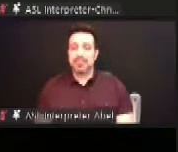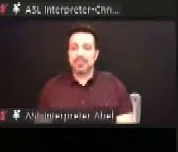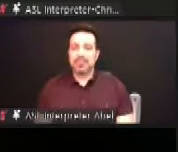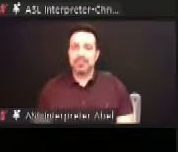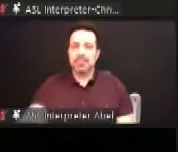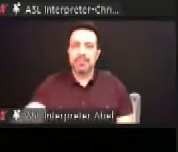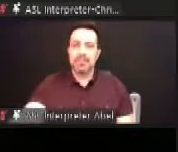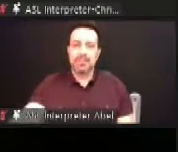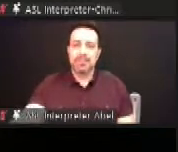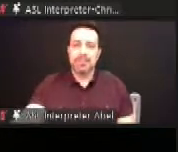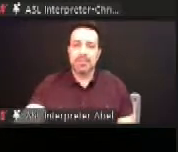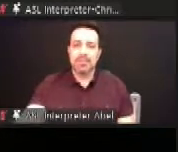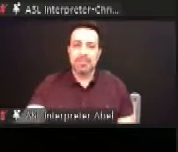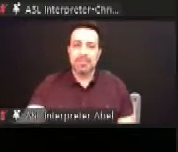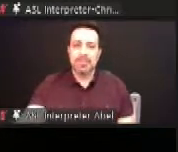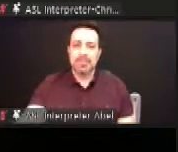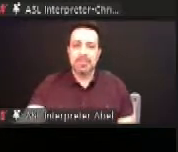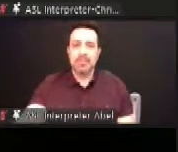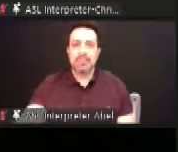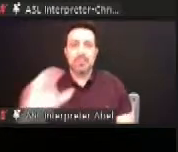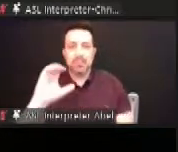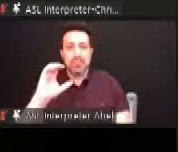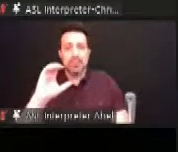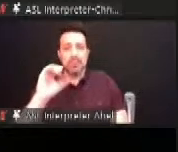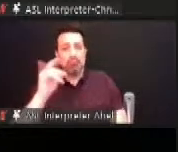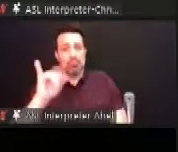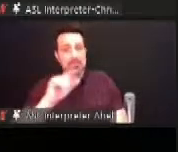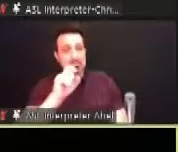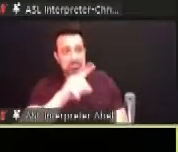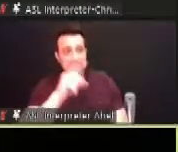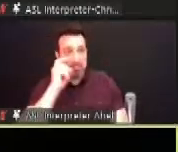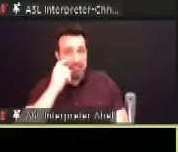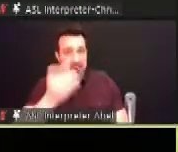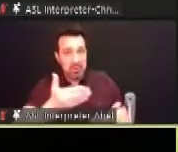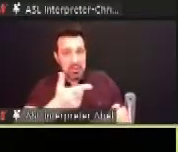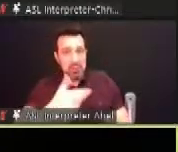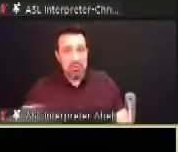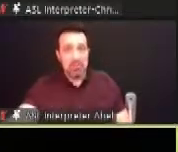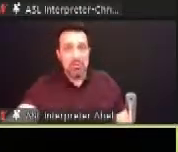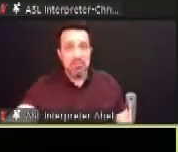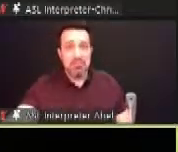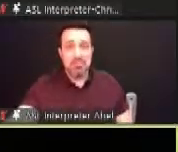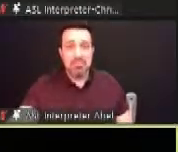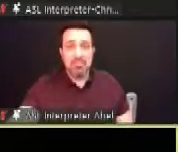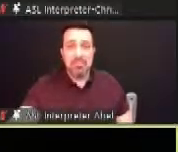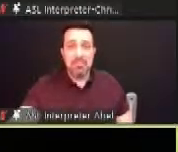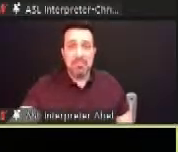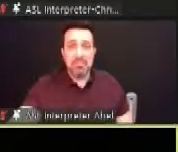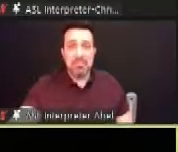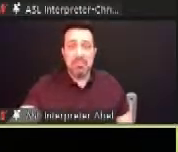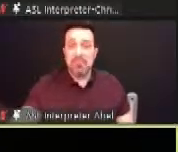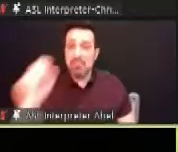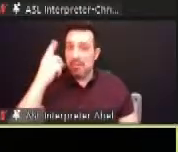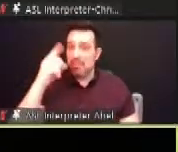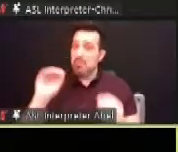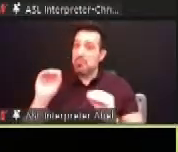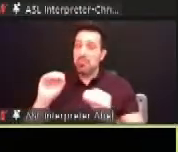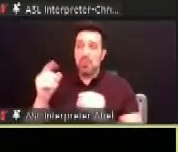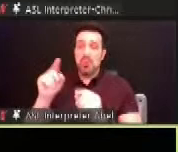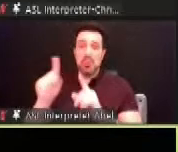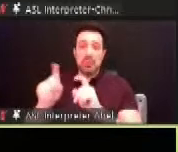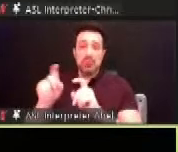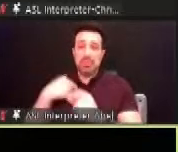Governor, if you're there, open to any questions you might have. I don't have any questions. I'm enjoying the presentation.